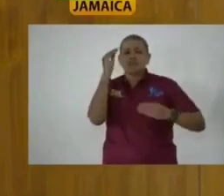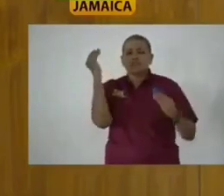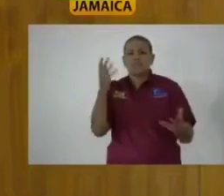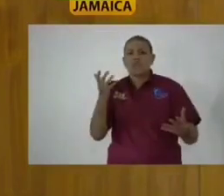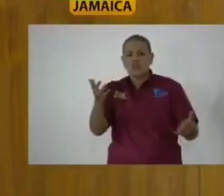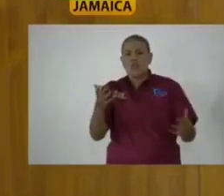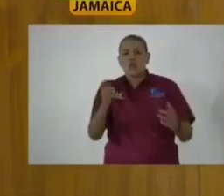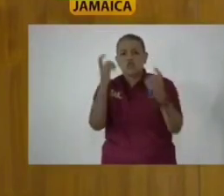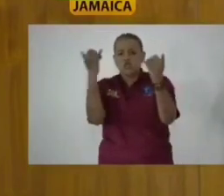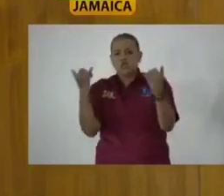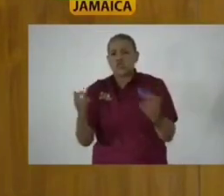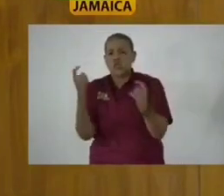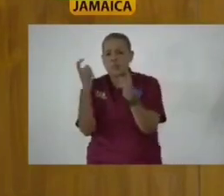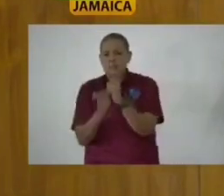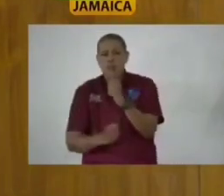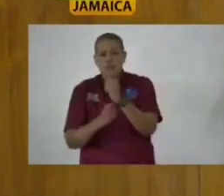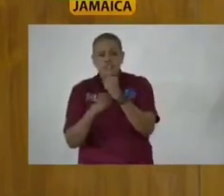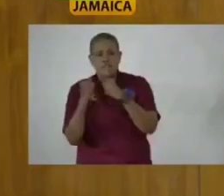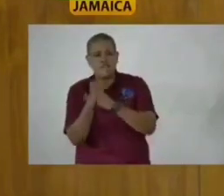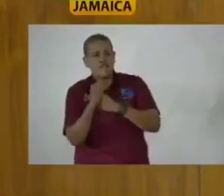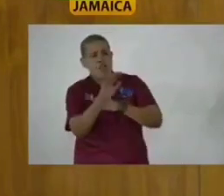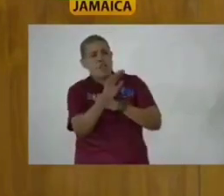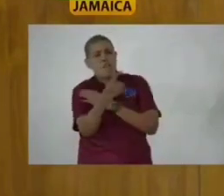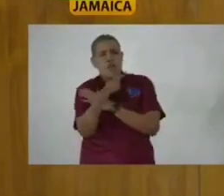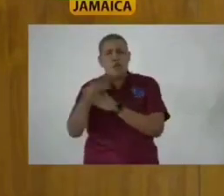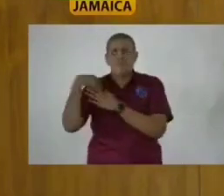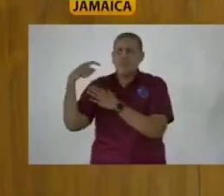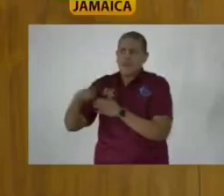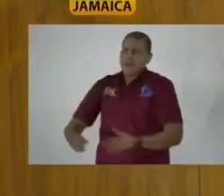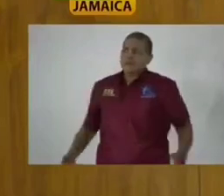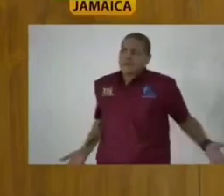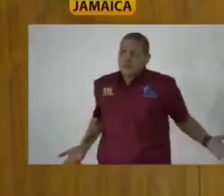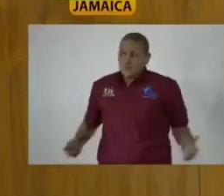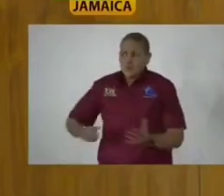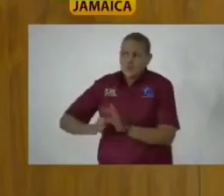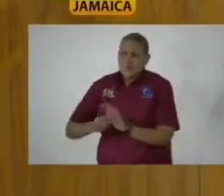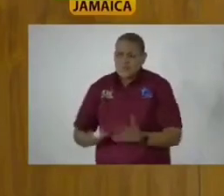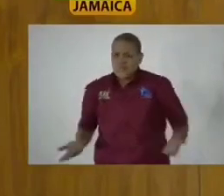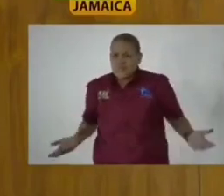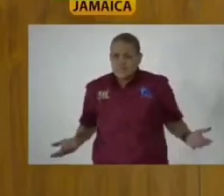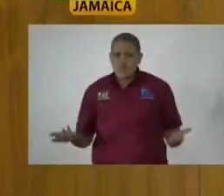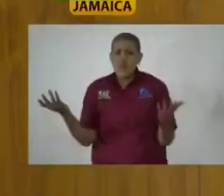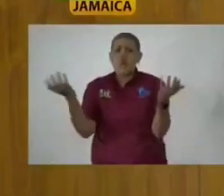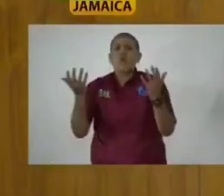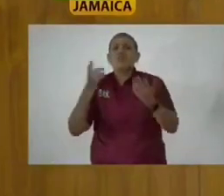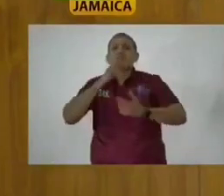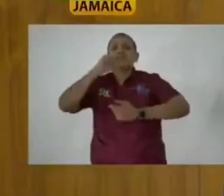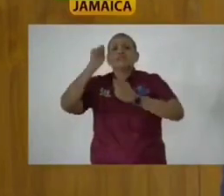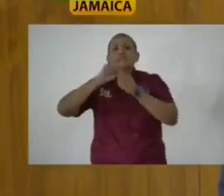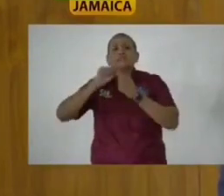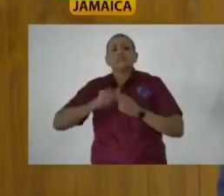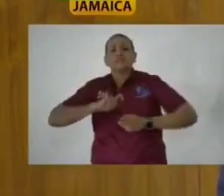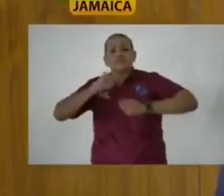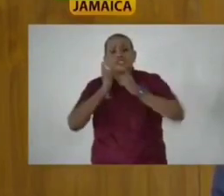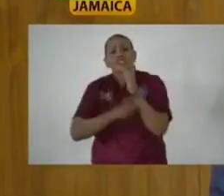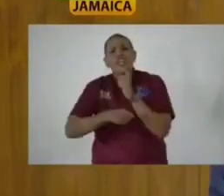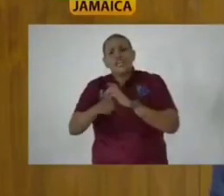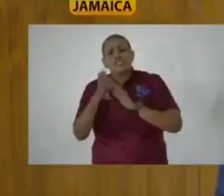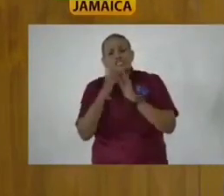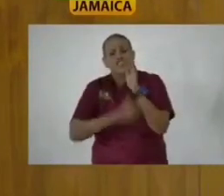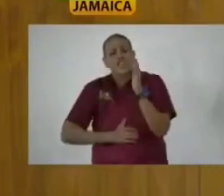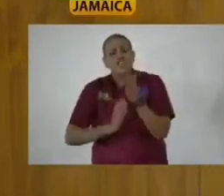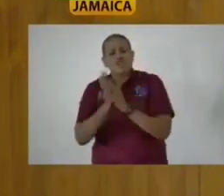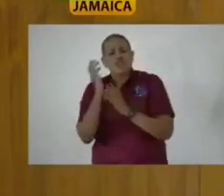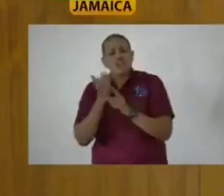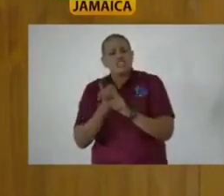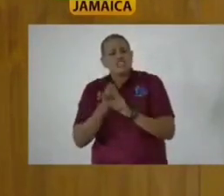to modernize the framework, I've asked her, what does that mean? What are the specific changes to the Charter of Rights